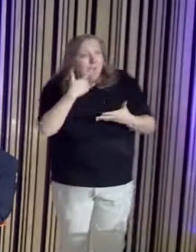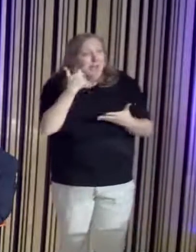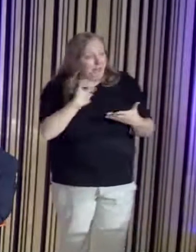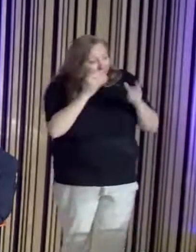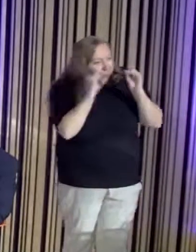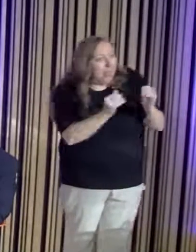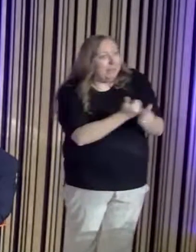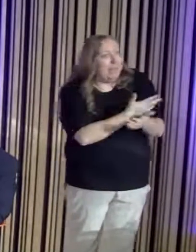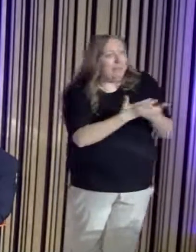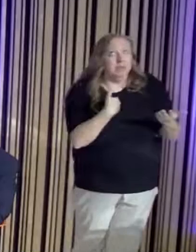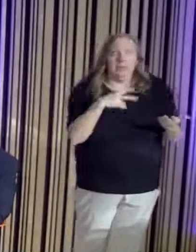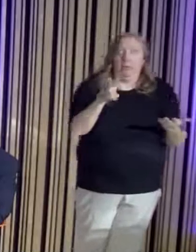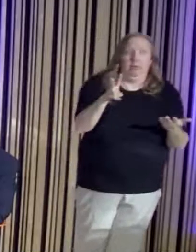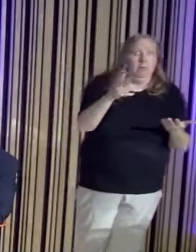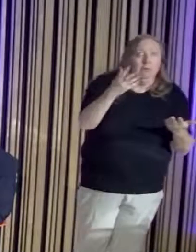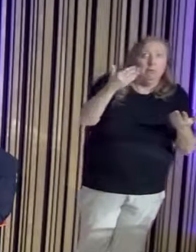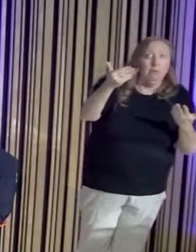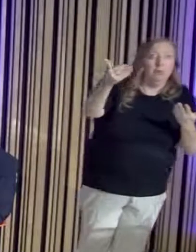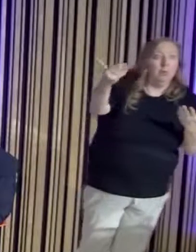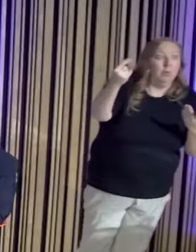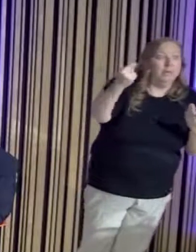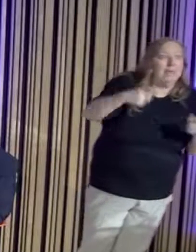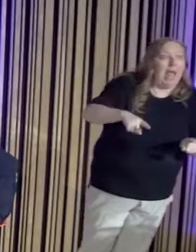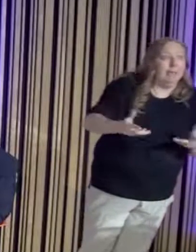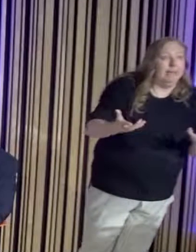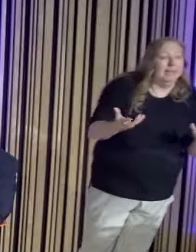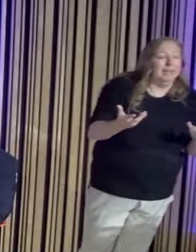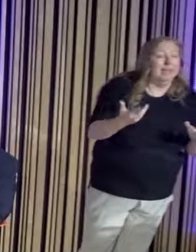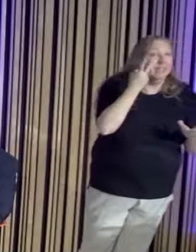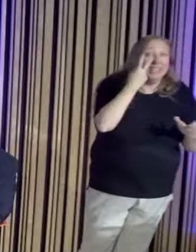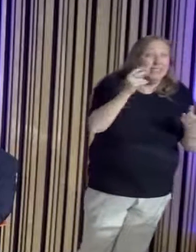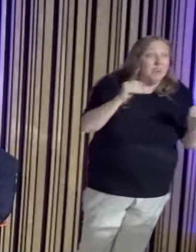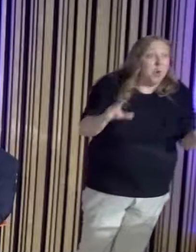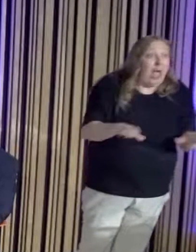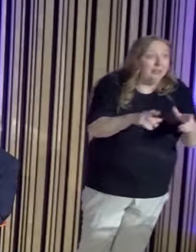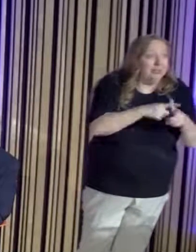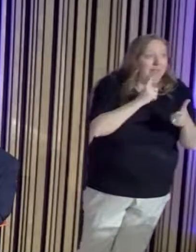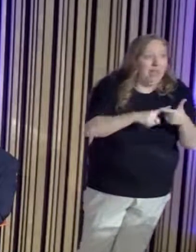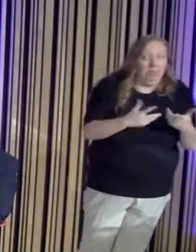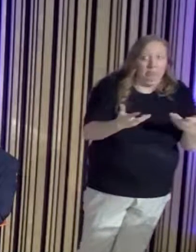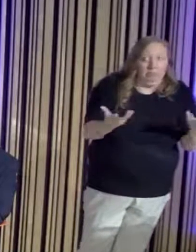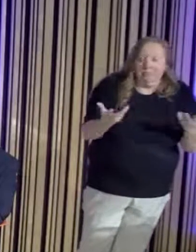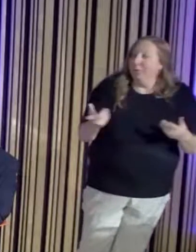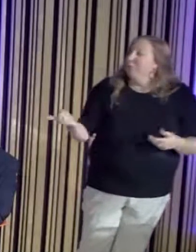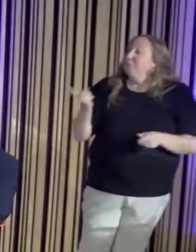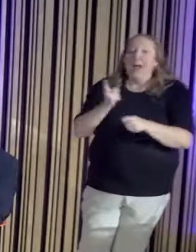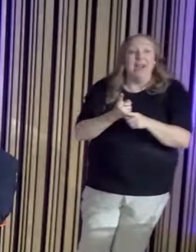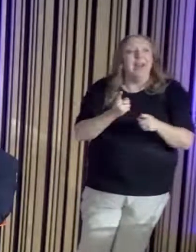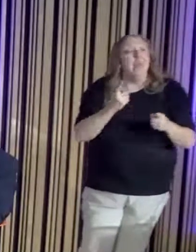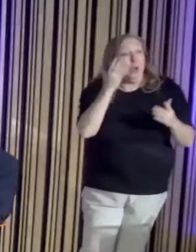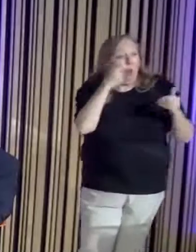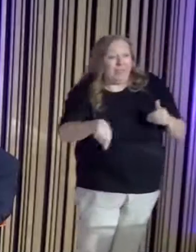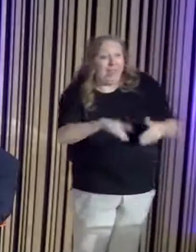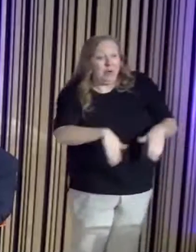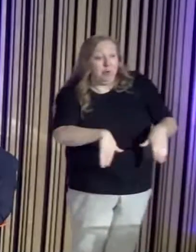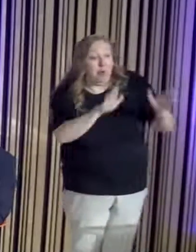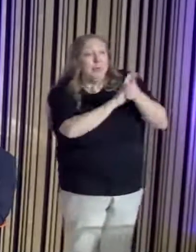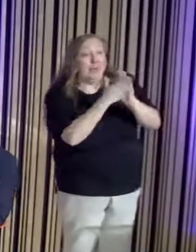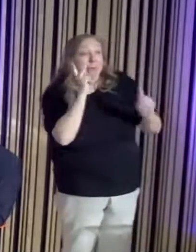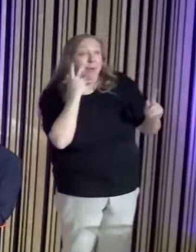action. Yeah. When you are in the action, then you have a hopefully they don't get jaded and they grow up to be the politicians, and then they. So they will